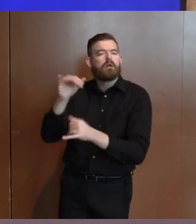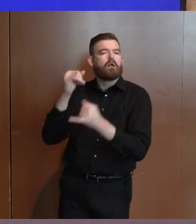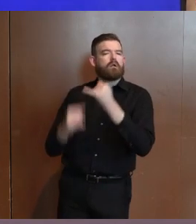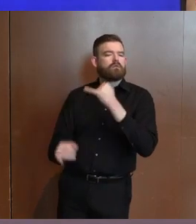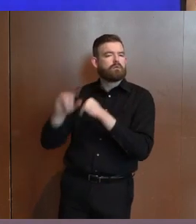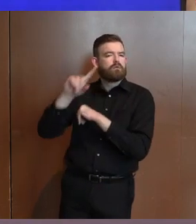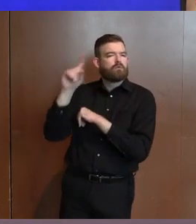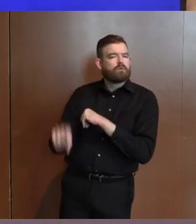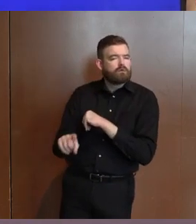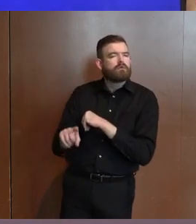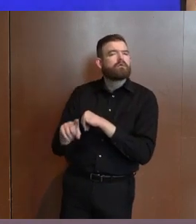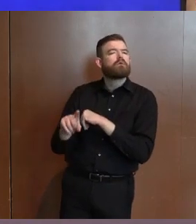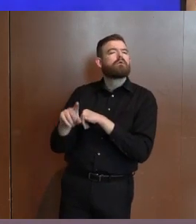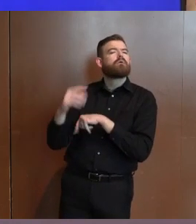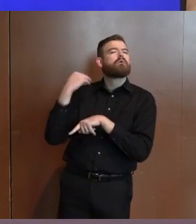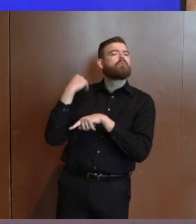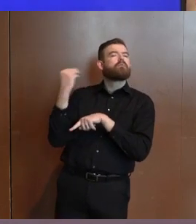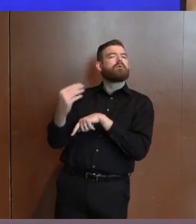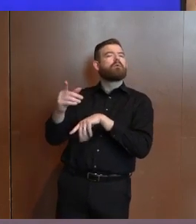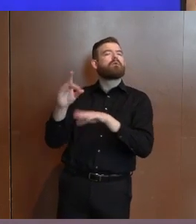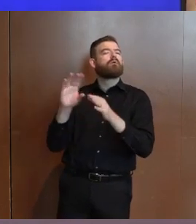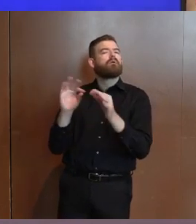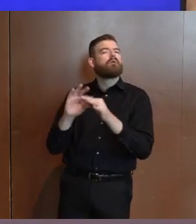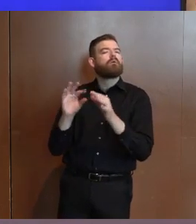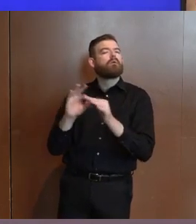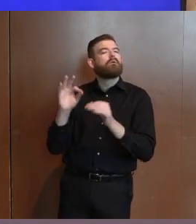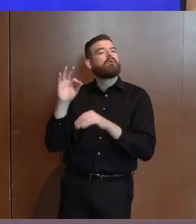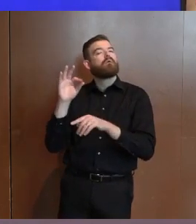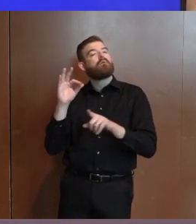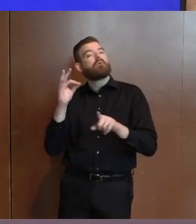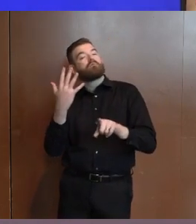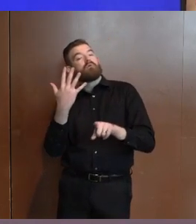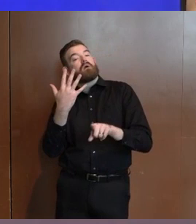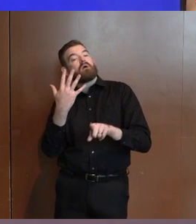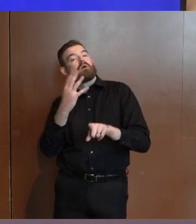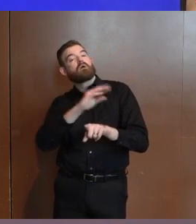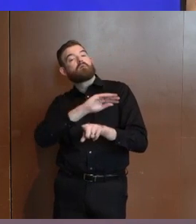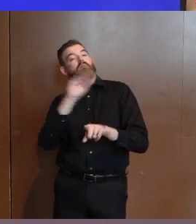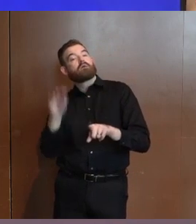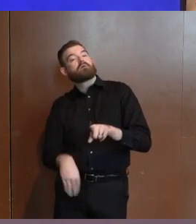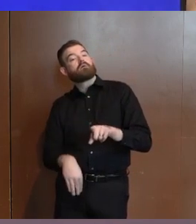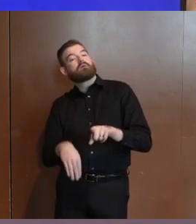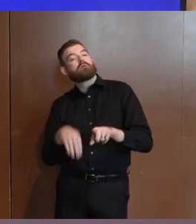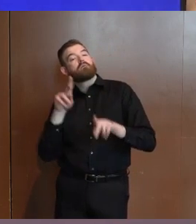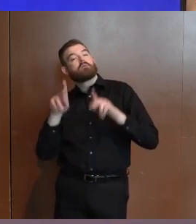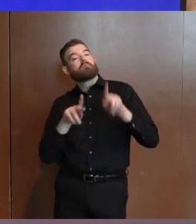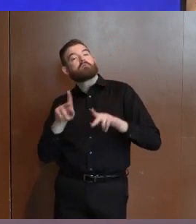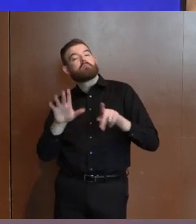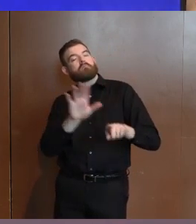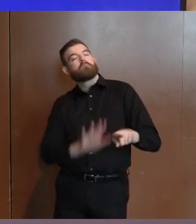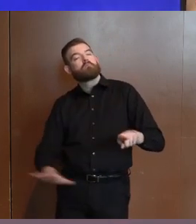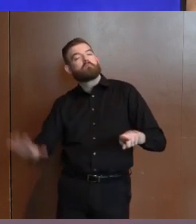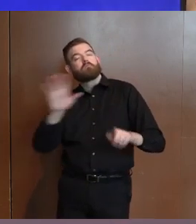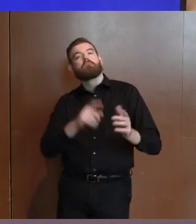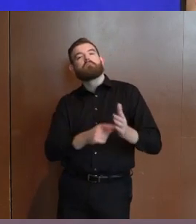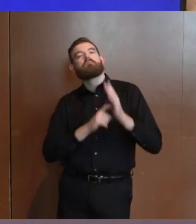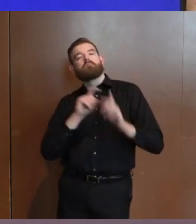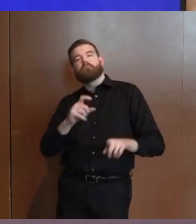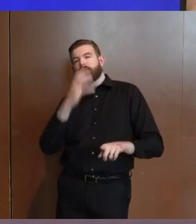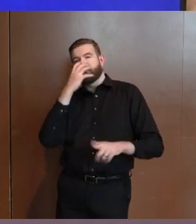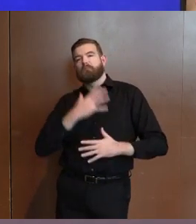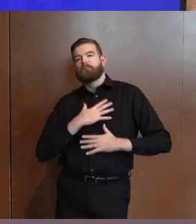assumed 5% of the total cases will require hospitalization and 1% will need ventilators. So if you're saying, and I